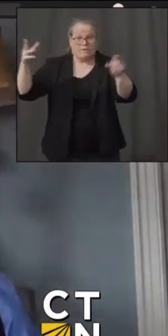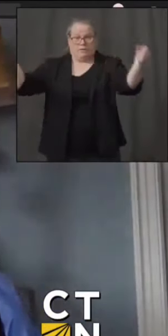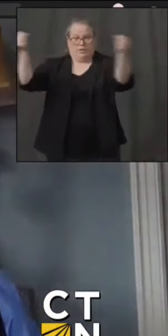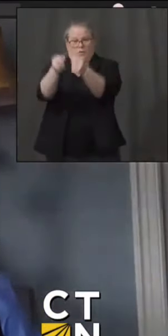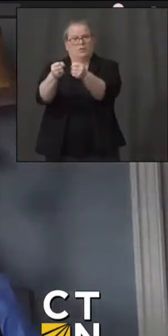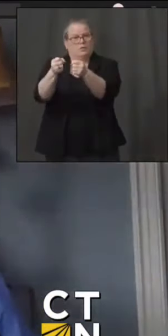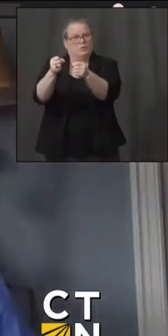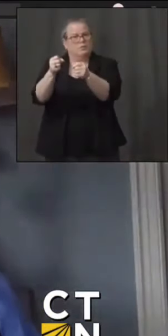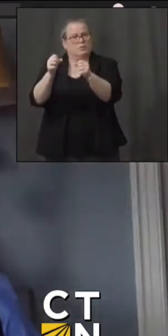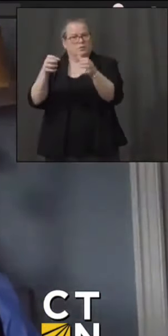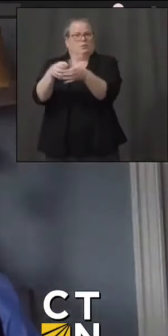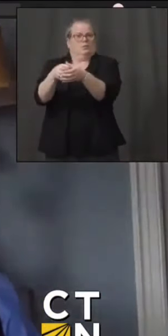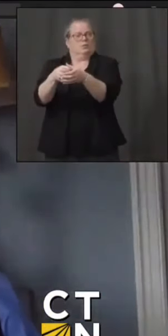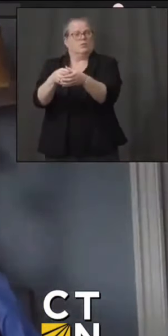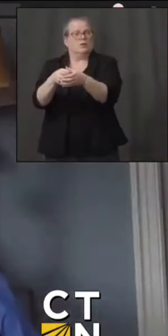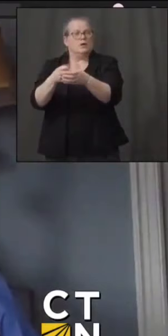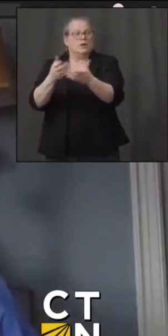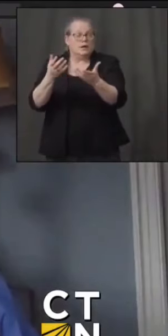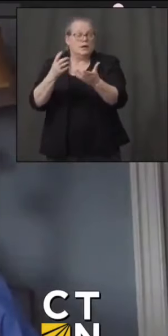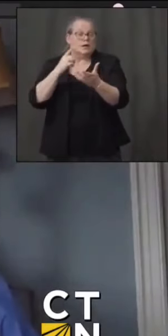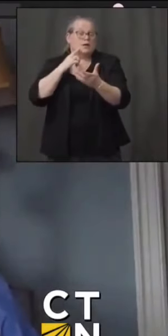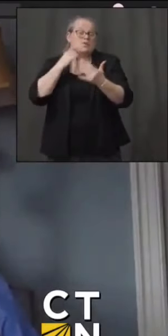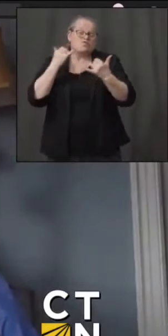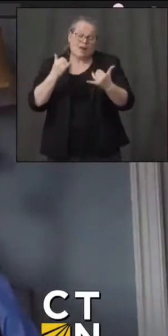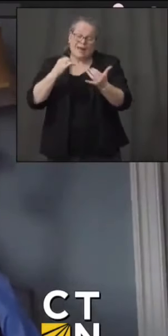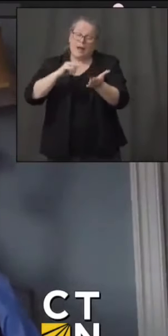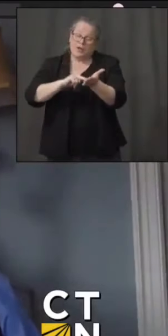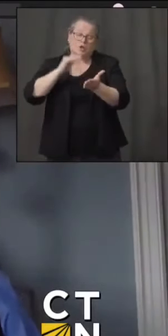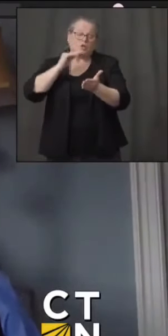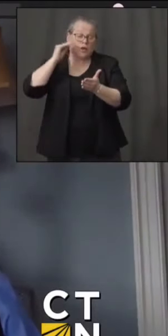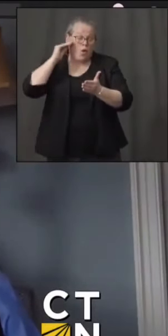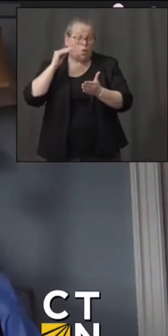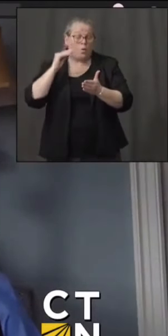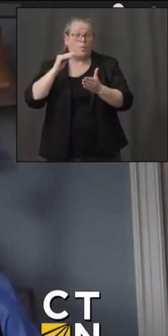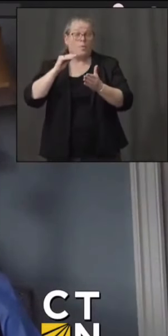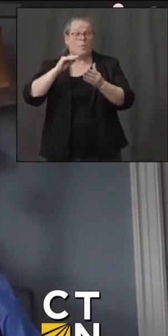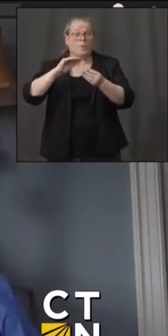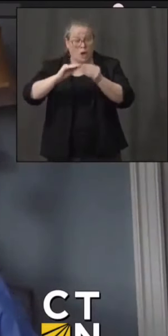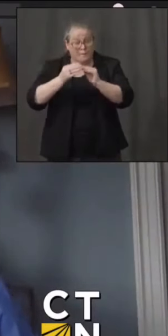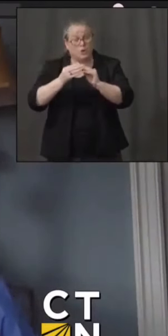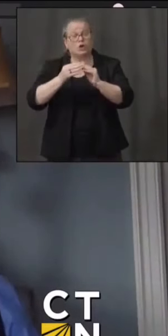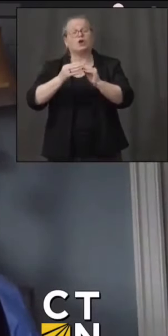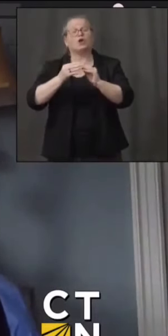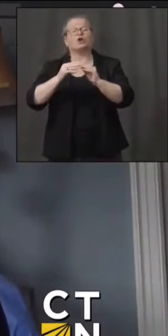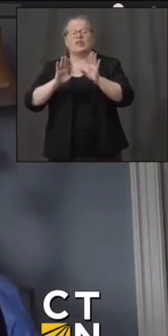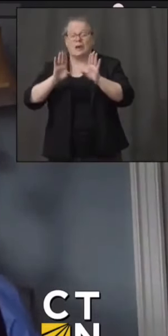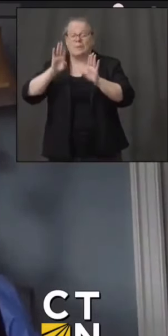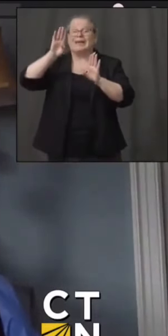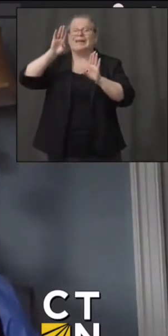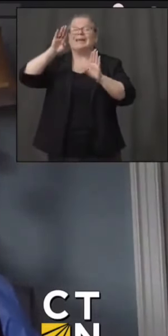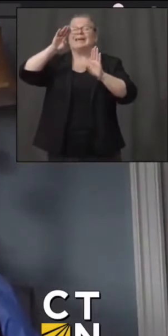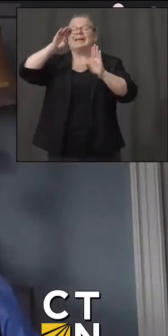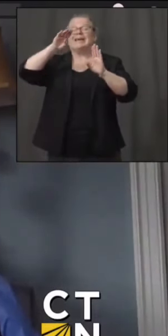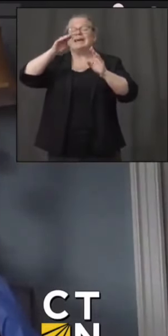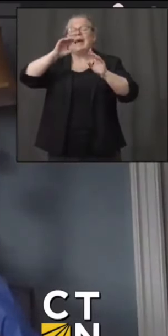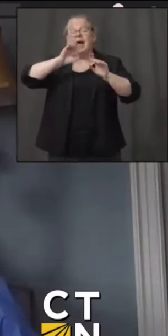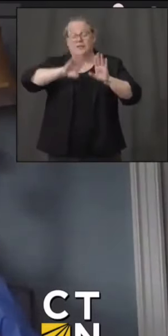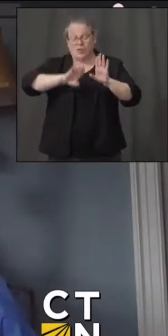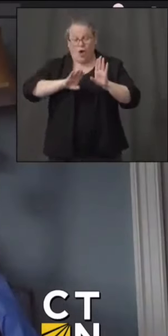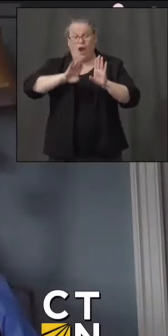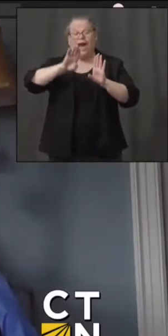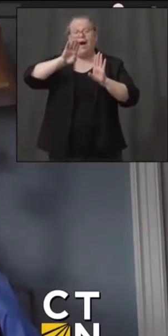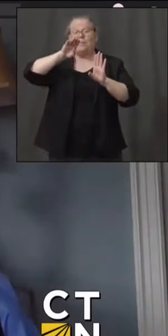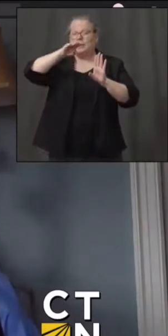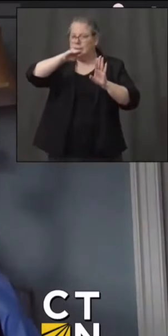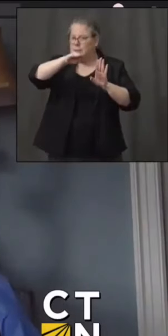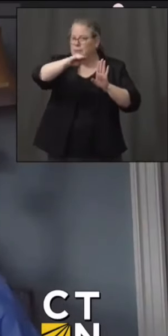a leveling off of cases in nursing homes, which is a part of the leveling off that we're seeing across the state as well.